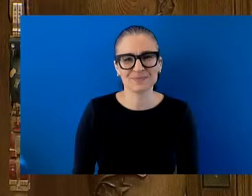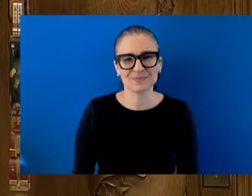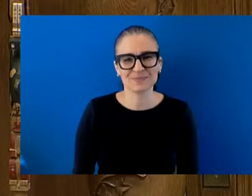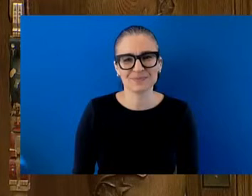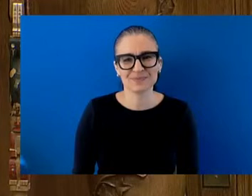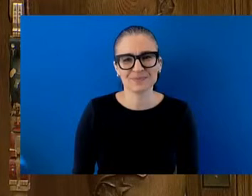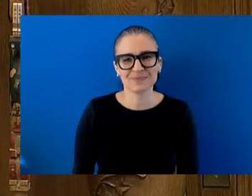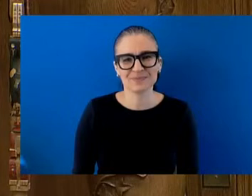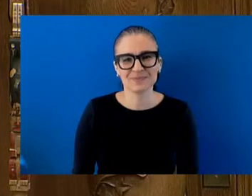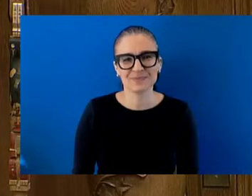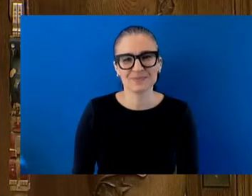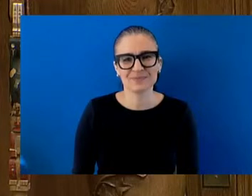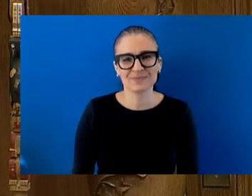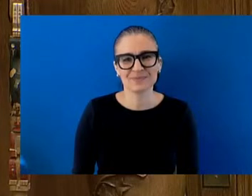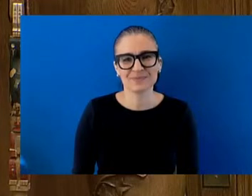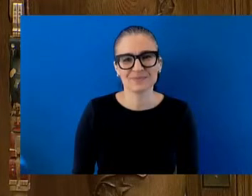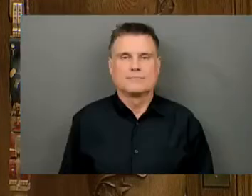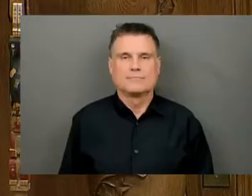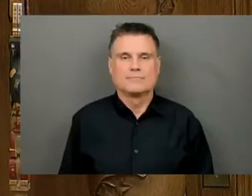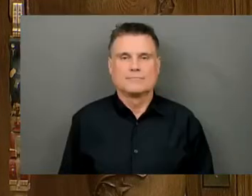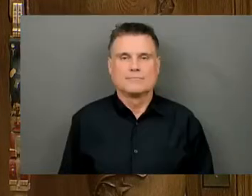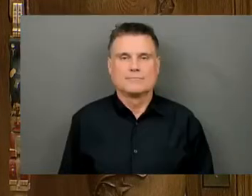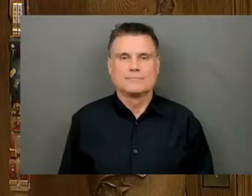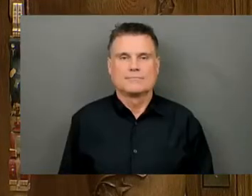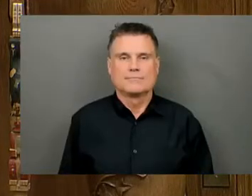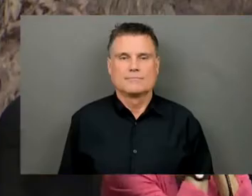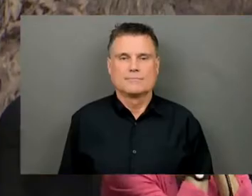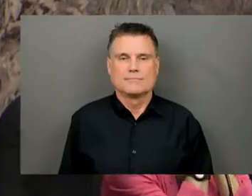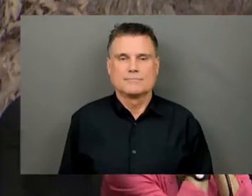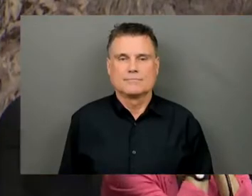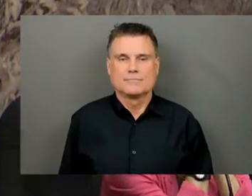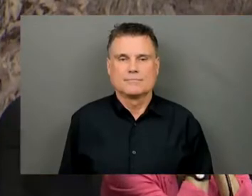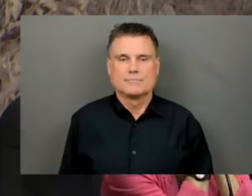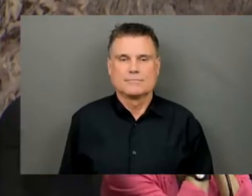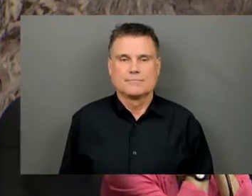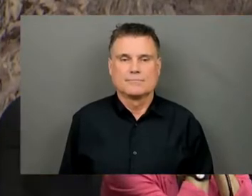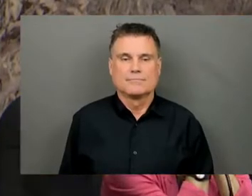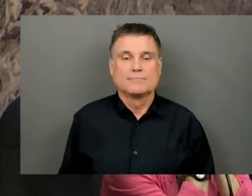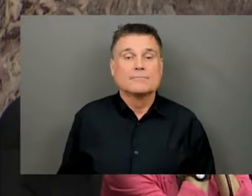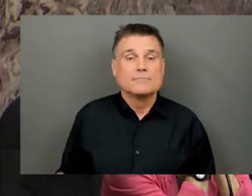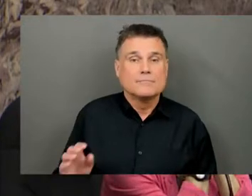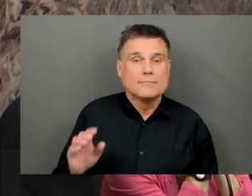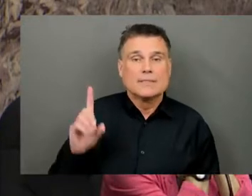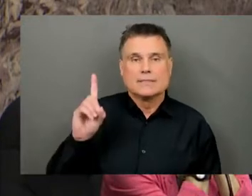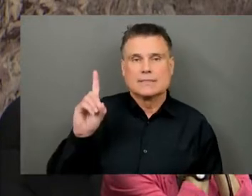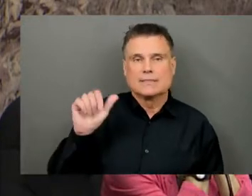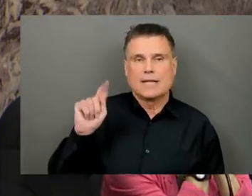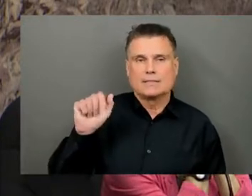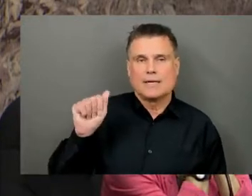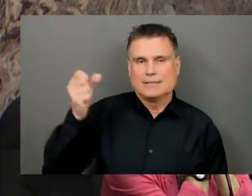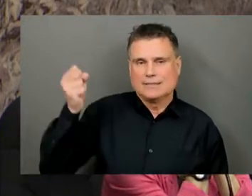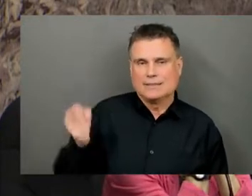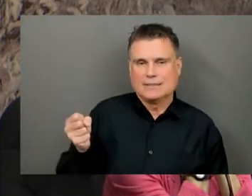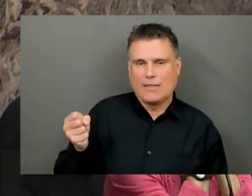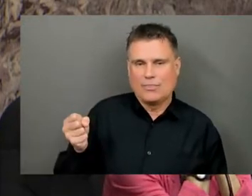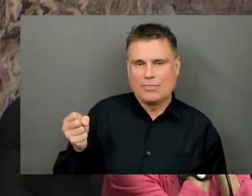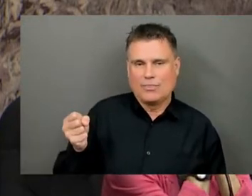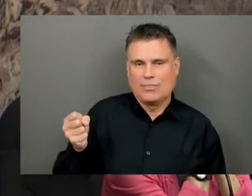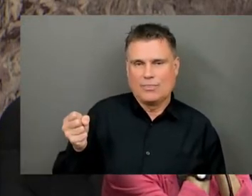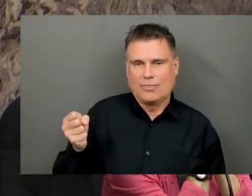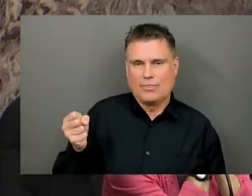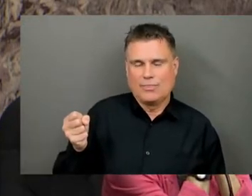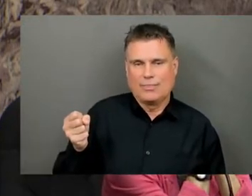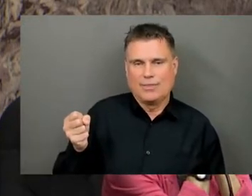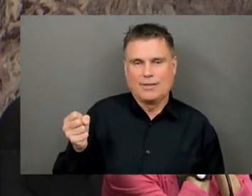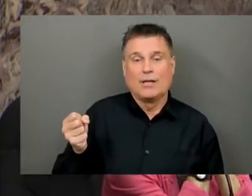Member for Delta South. Thank you, Mr. Speaker. I would just like to today send out congratulations to